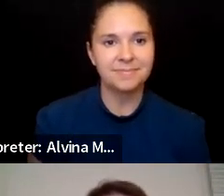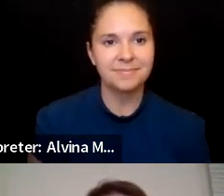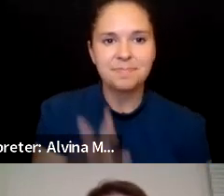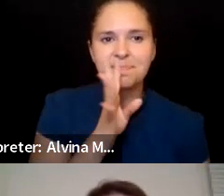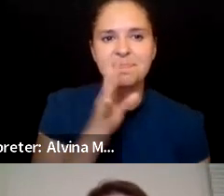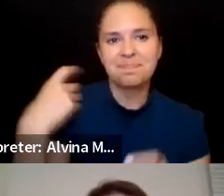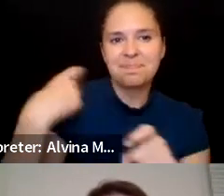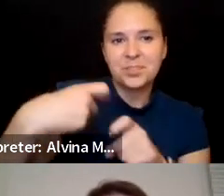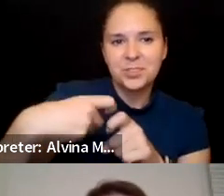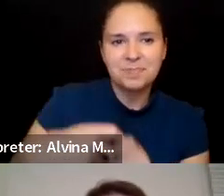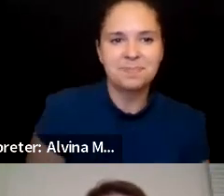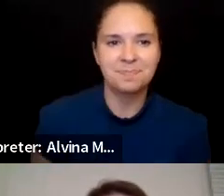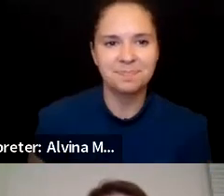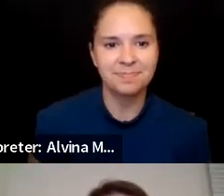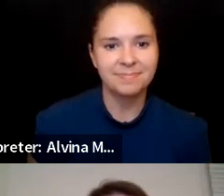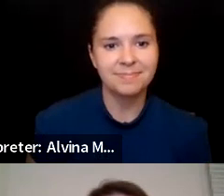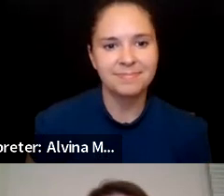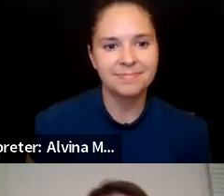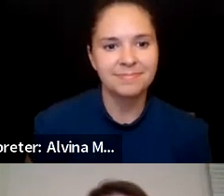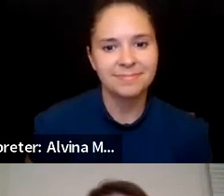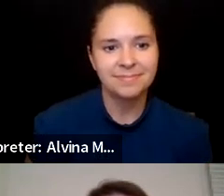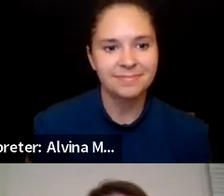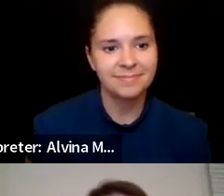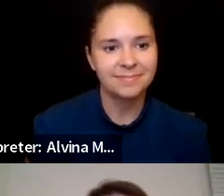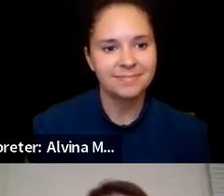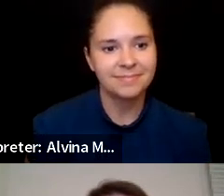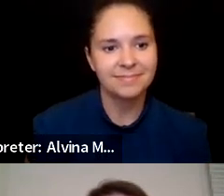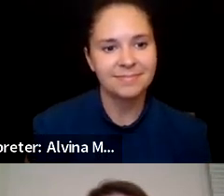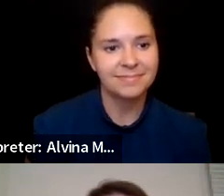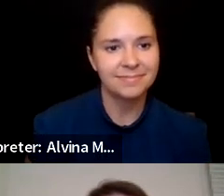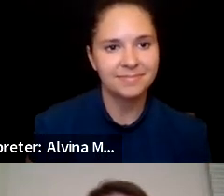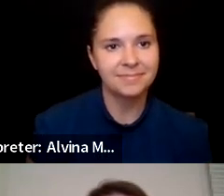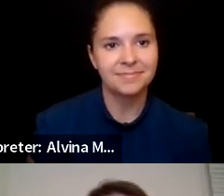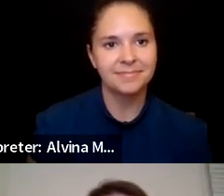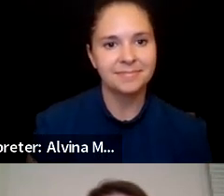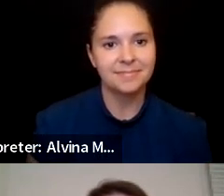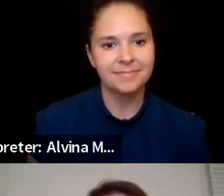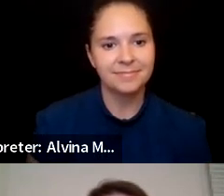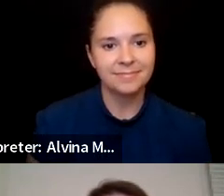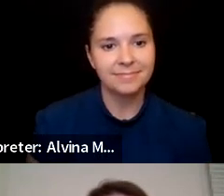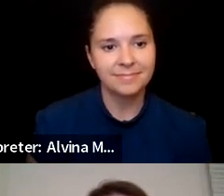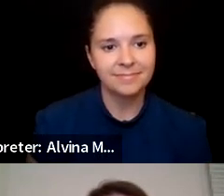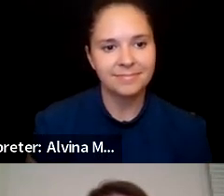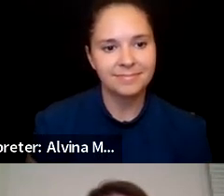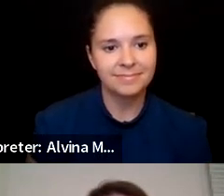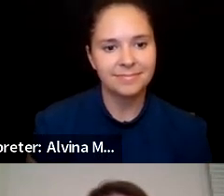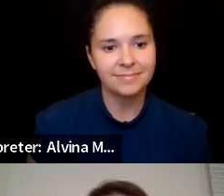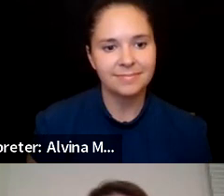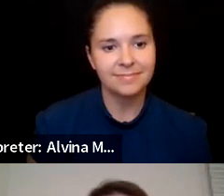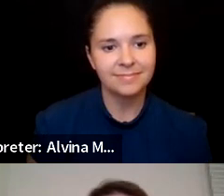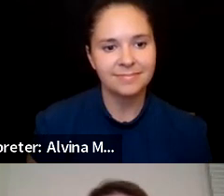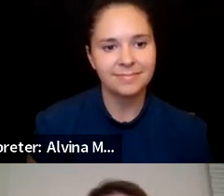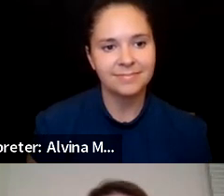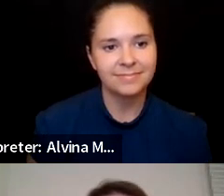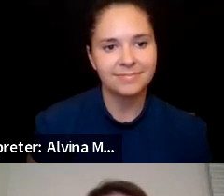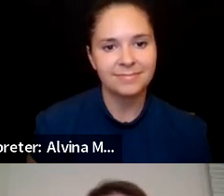es Kiara Liz Santiago Vargas. Tengo 20 años. Soy de Maricao, Puerto Rico. Y estoy muy